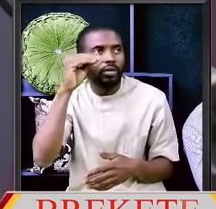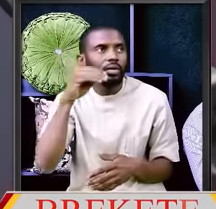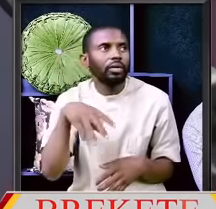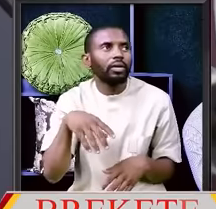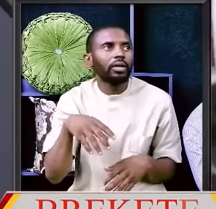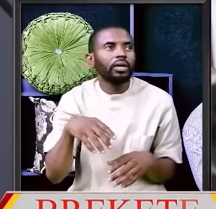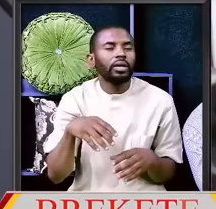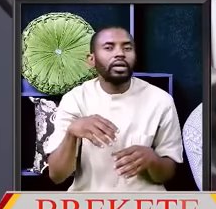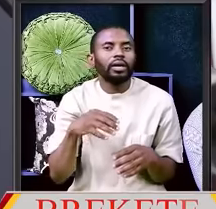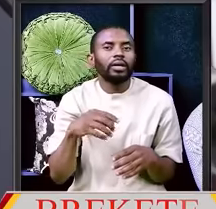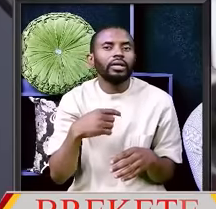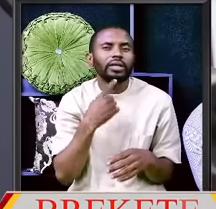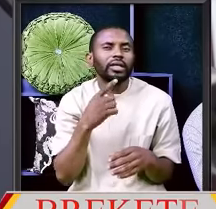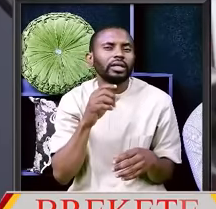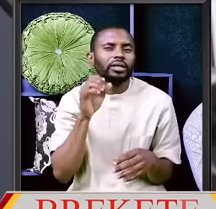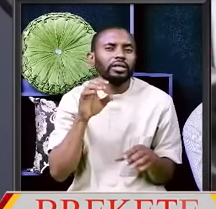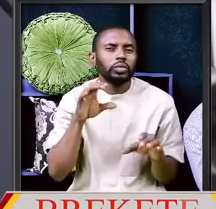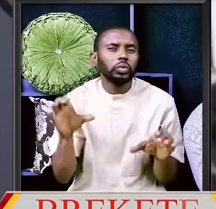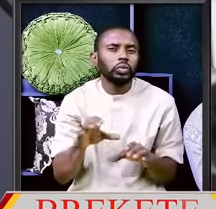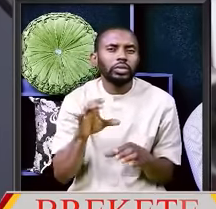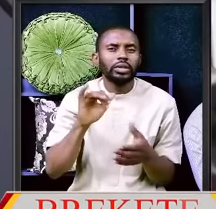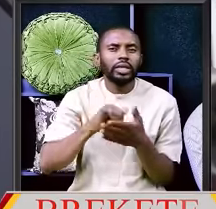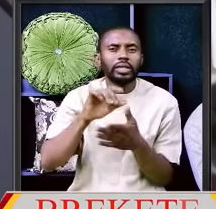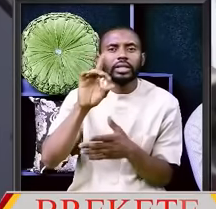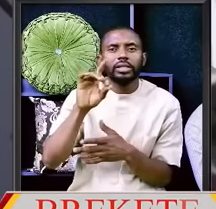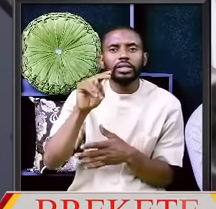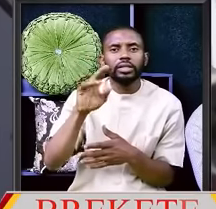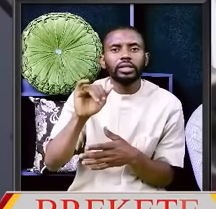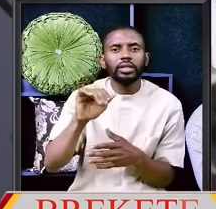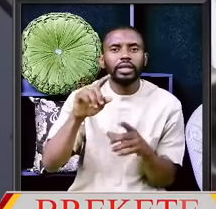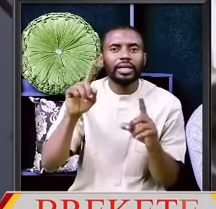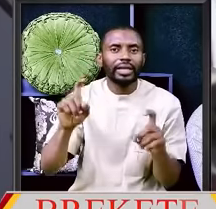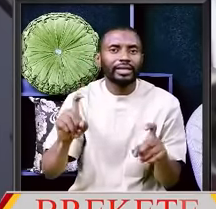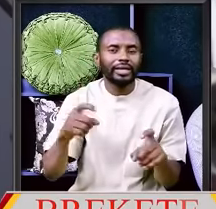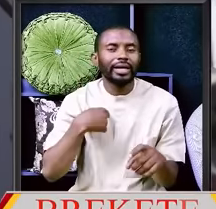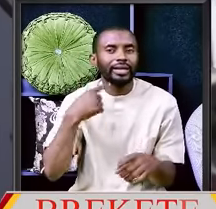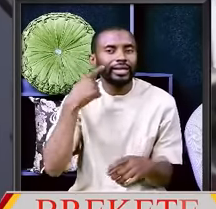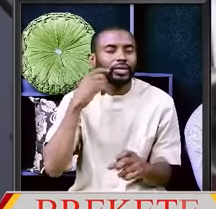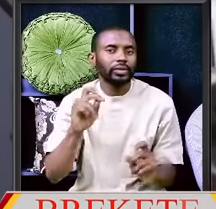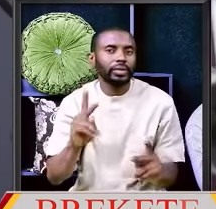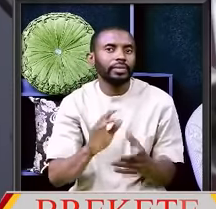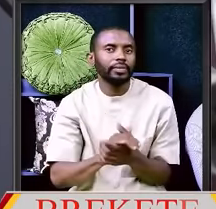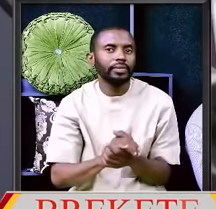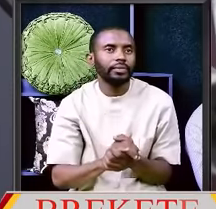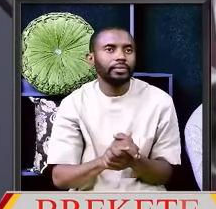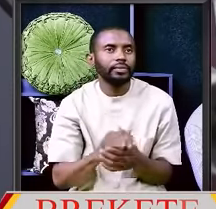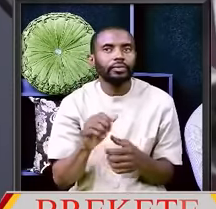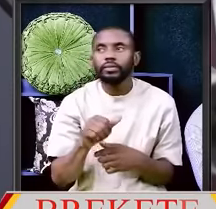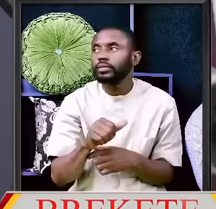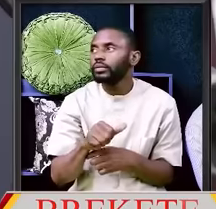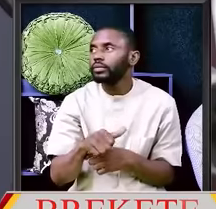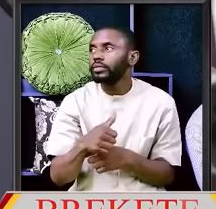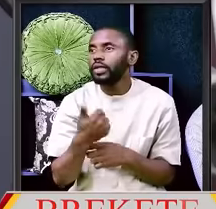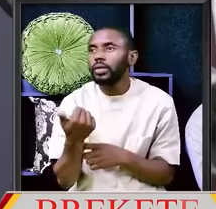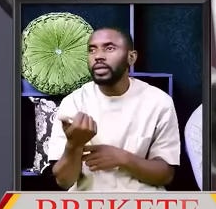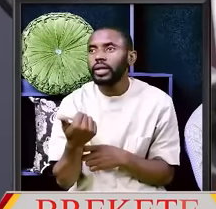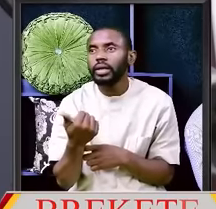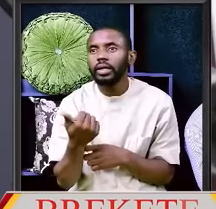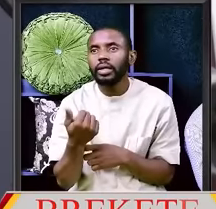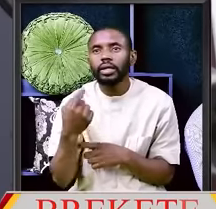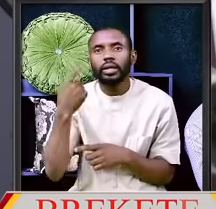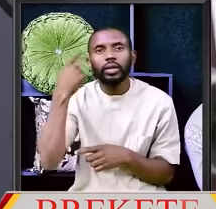to that DNA test, but they need results for the whole world. Okay, thank you very much. Wow. Another angle. Kai, this